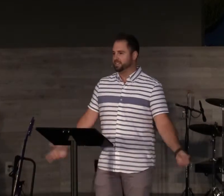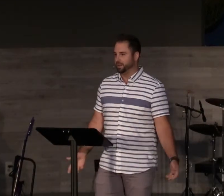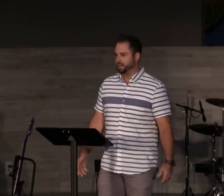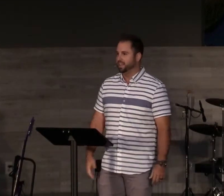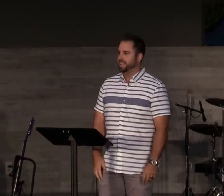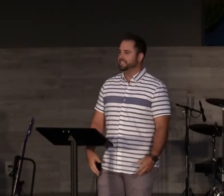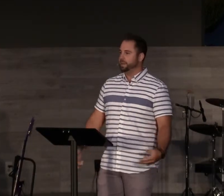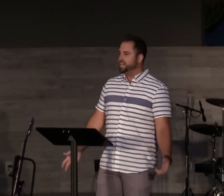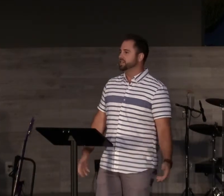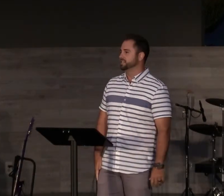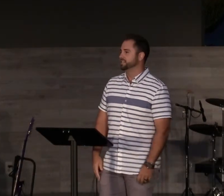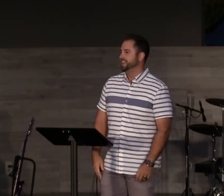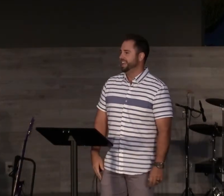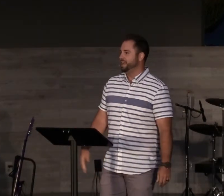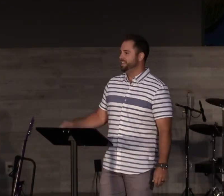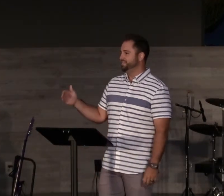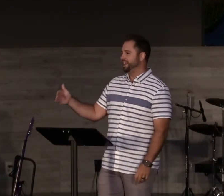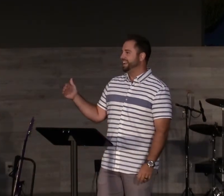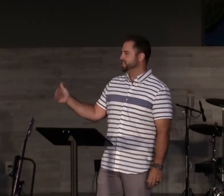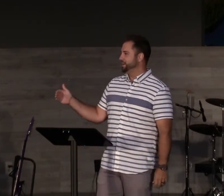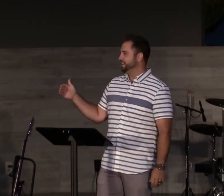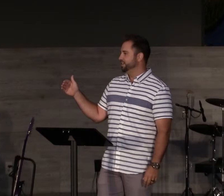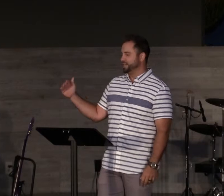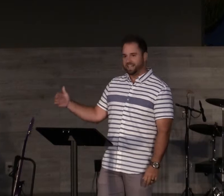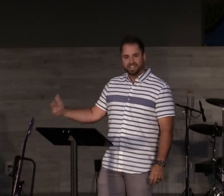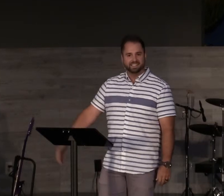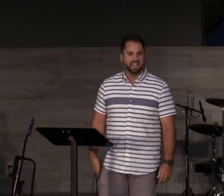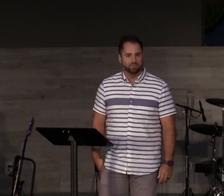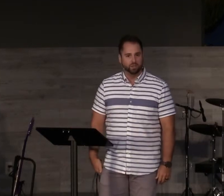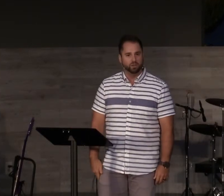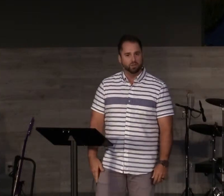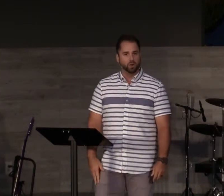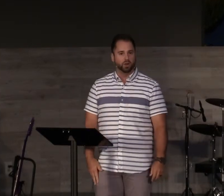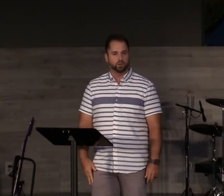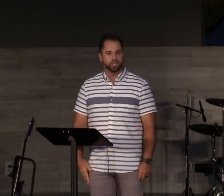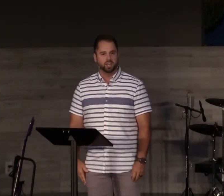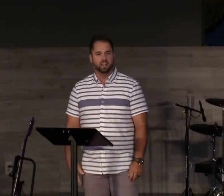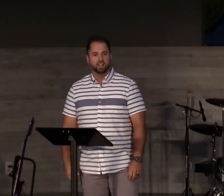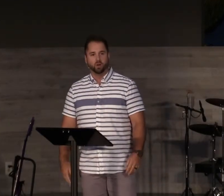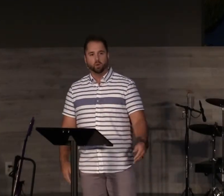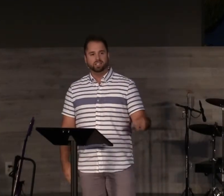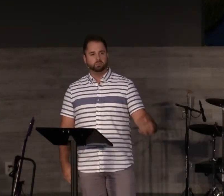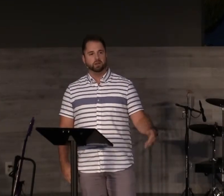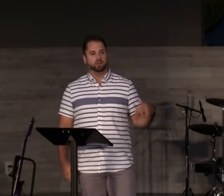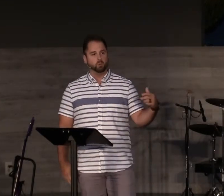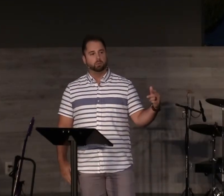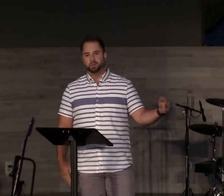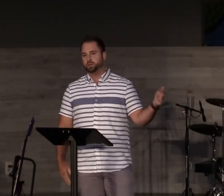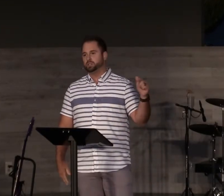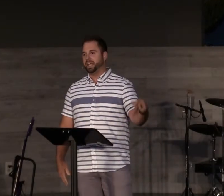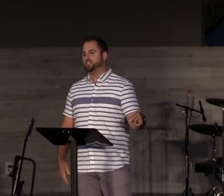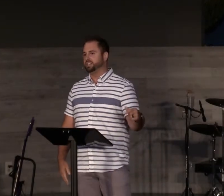fruit of the Spirit is patience. And that means if God's Spirit resides inside of you, if you are a Christian, the Holy Spirit